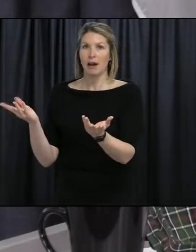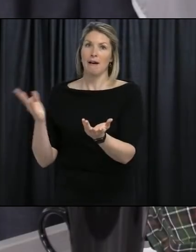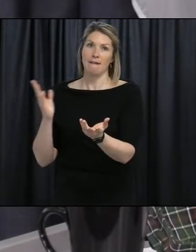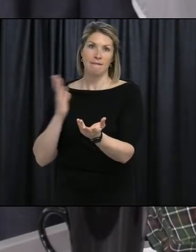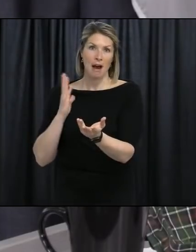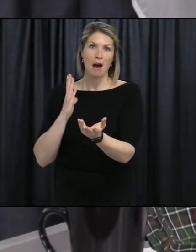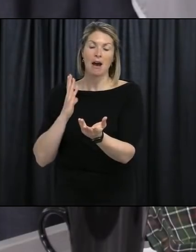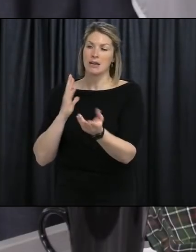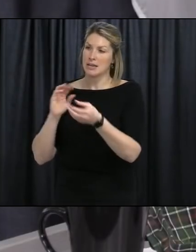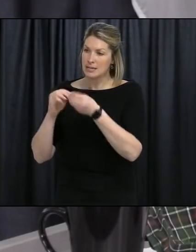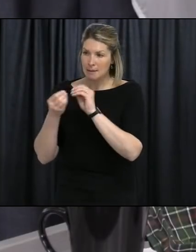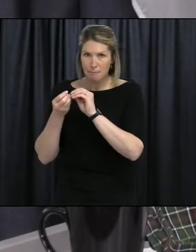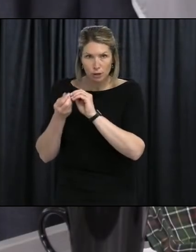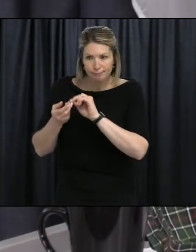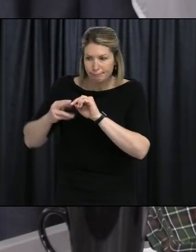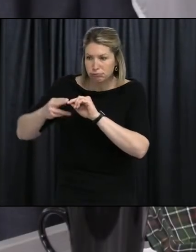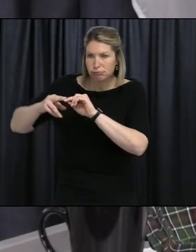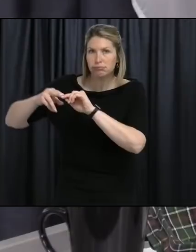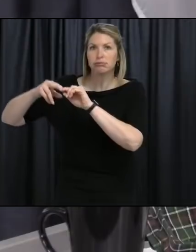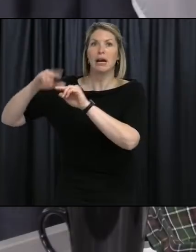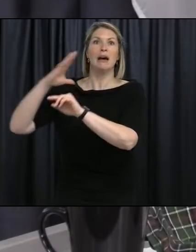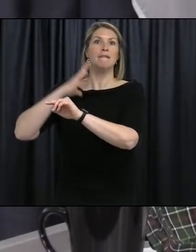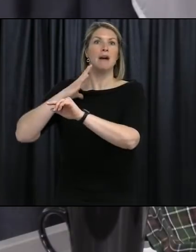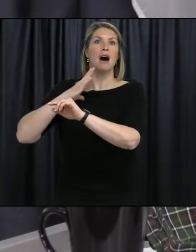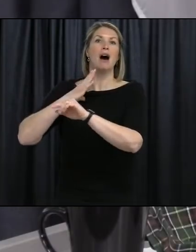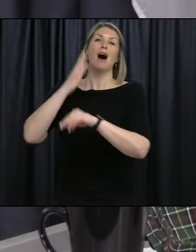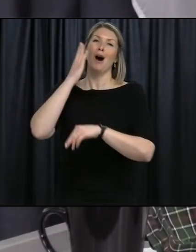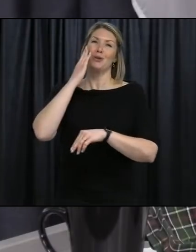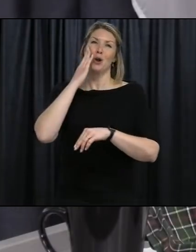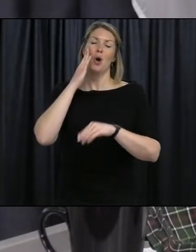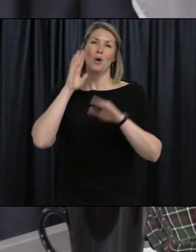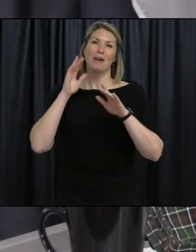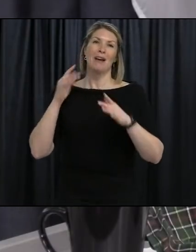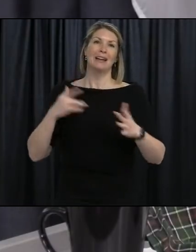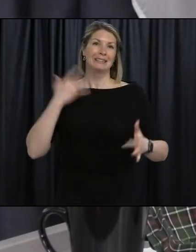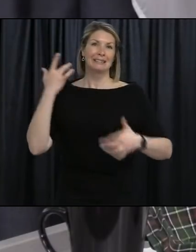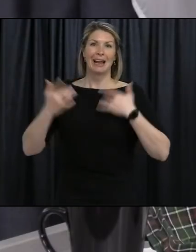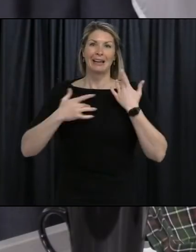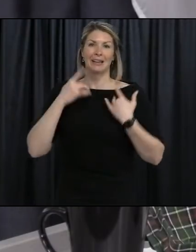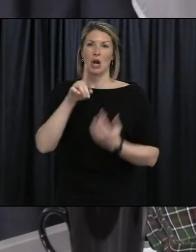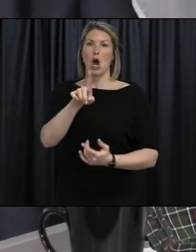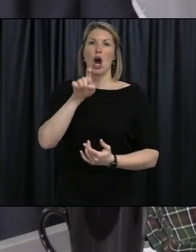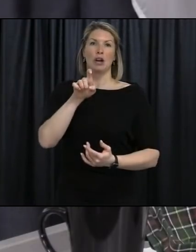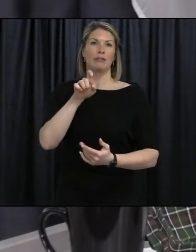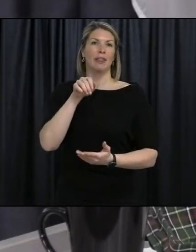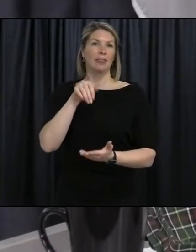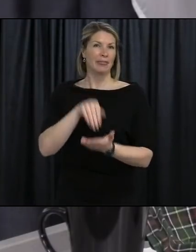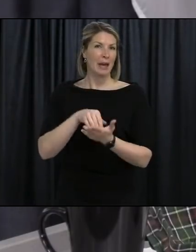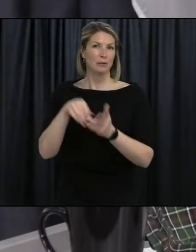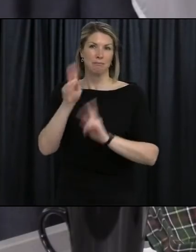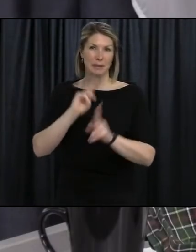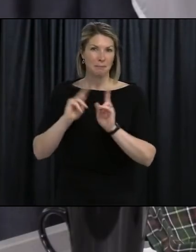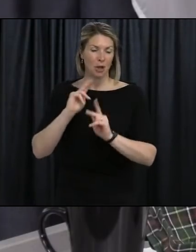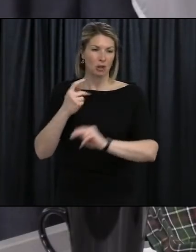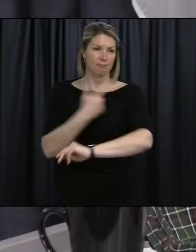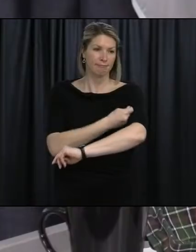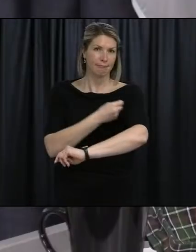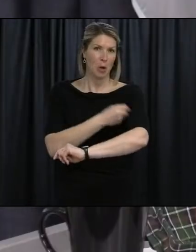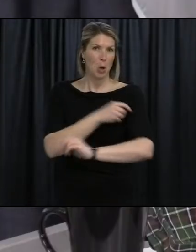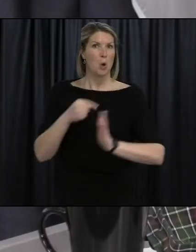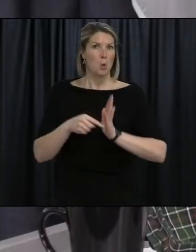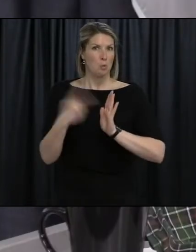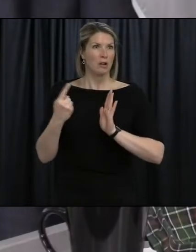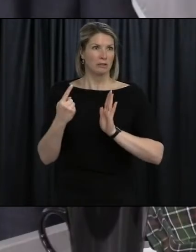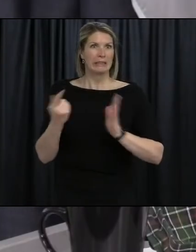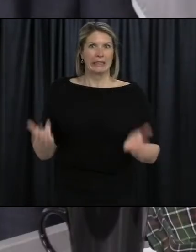Dr. Fitzgerald and the Premier have referenced the milestone of 100,000 doses and then 100,000 people with first dose